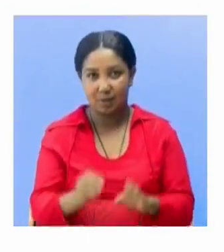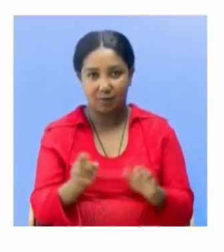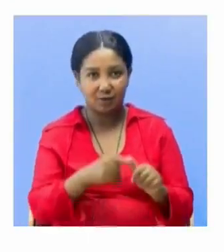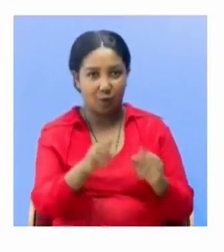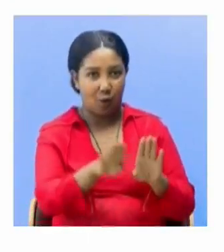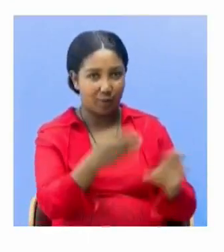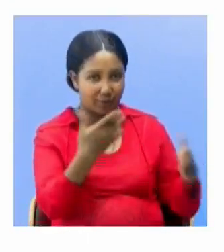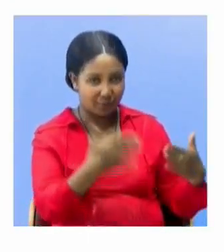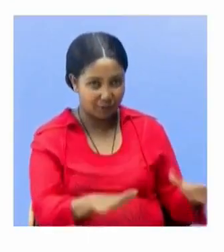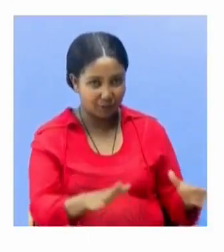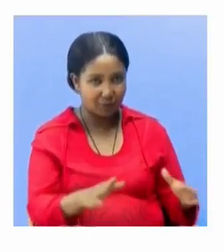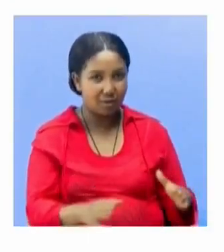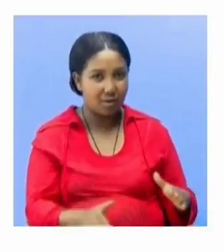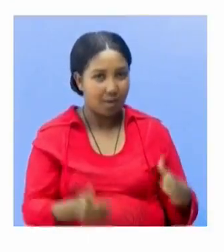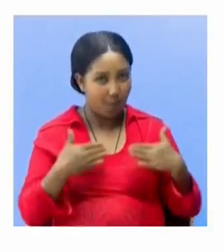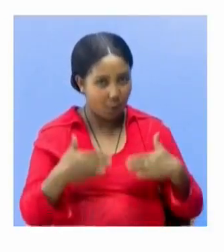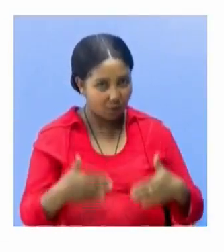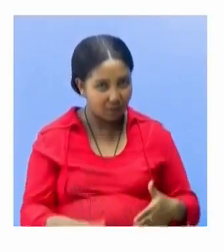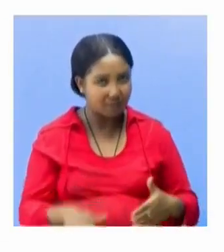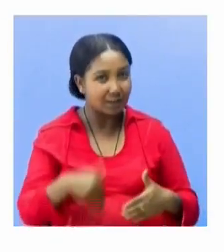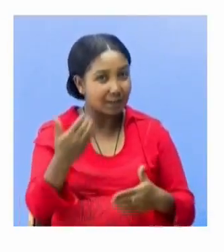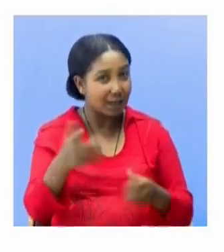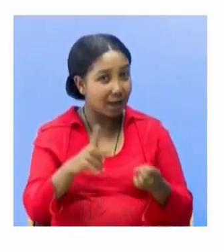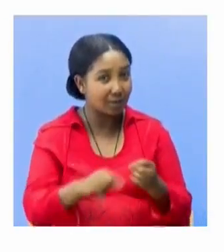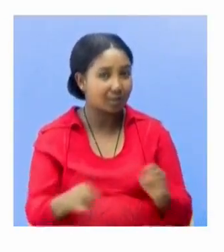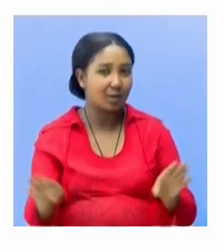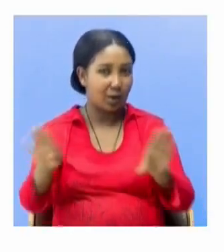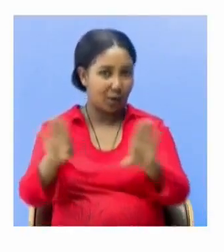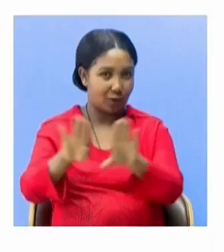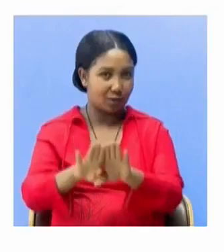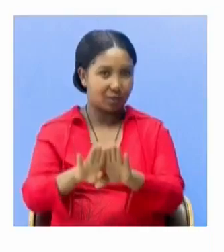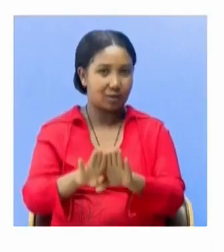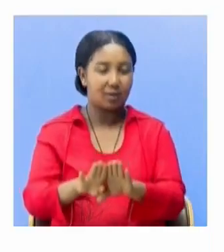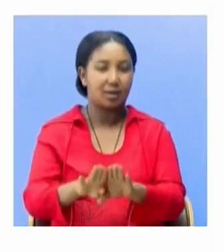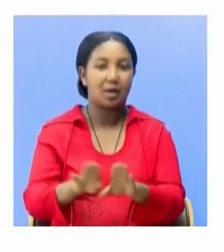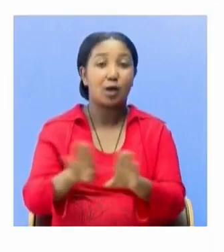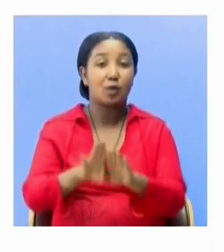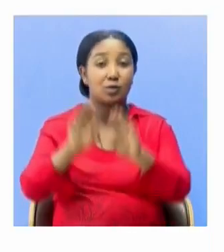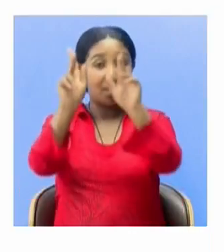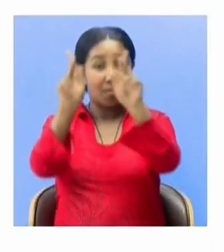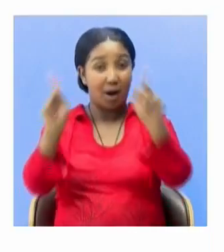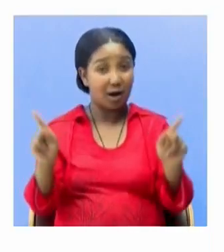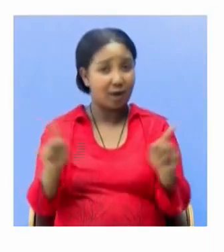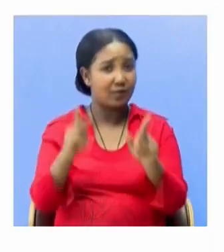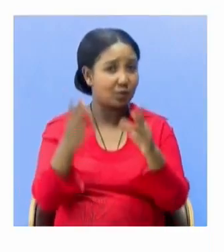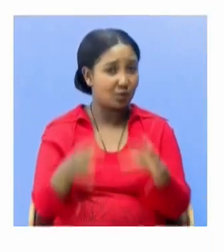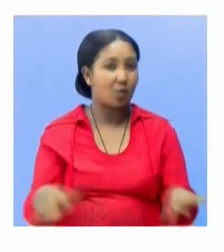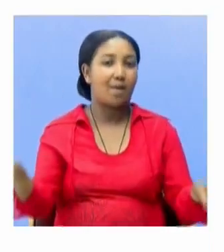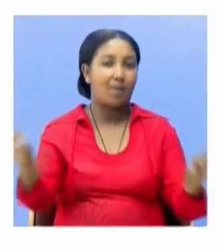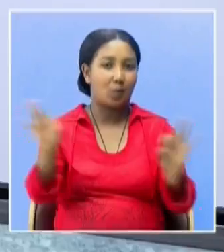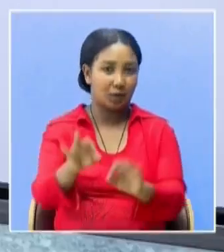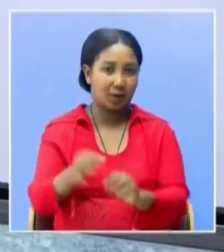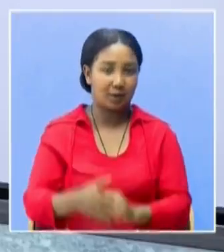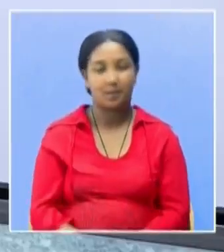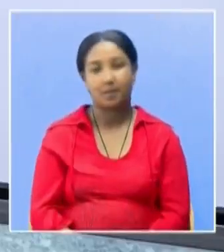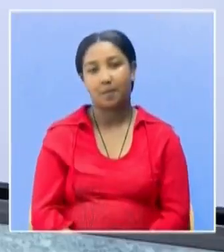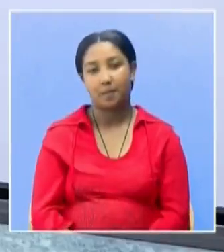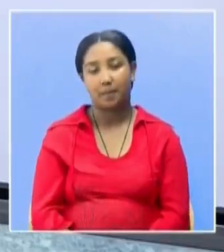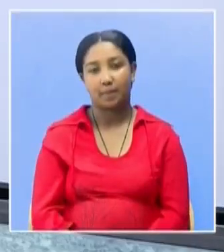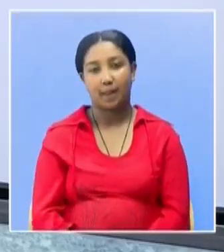paragraph. Clothing paragraph, that is very important. Yeah, paragraph. It's very important.